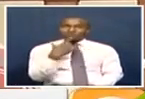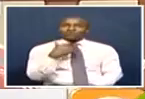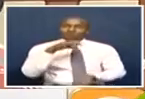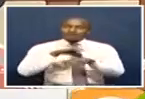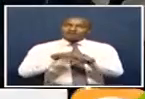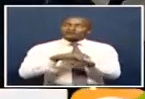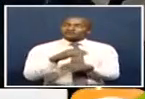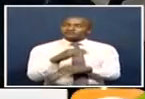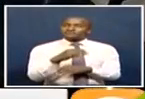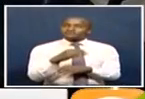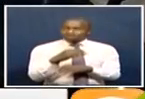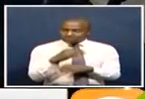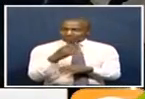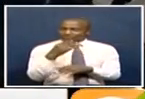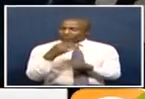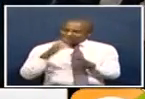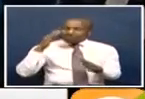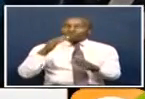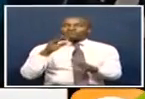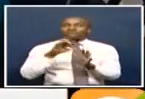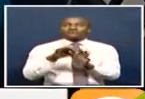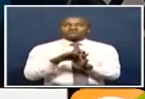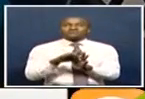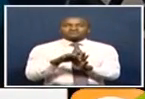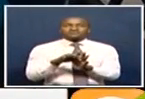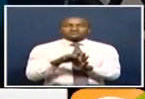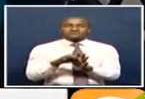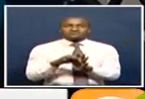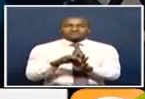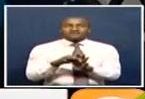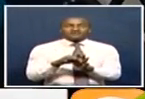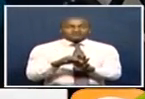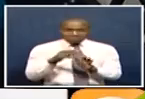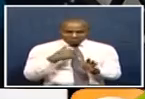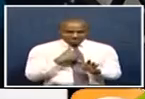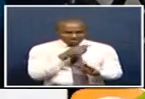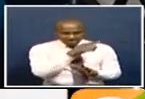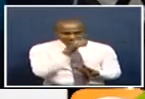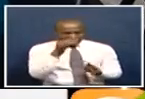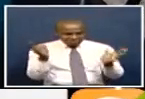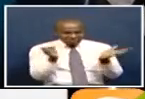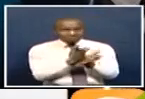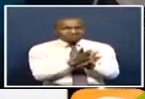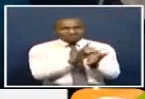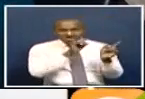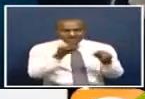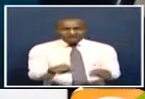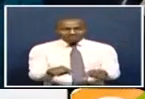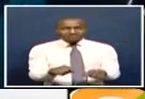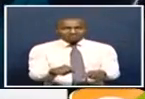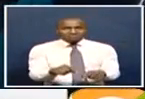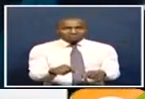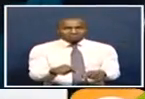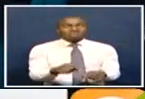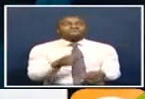among the four leading. Monica, is so can I throw that? Yeah. Come down here? Yeah, and be... And say I want to be